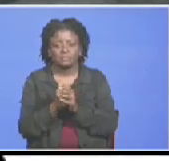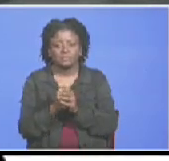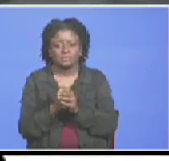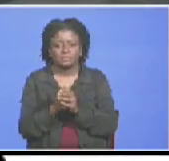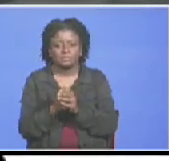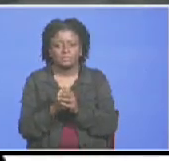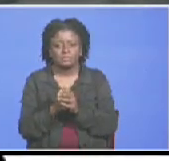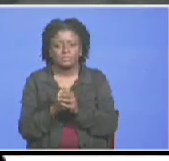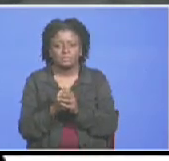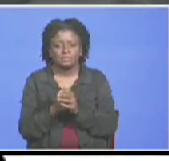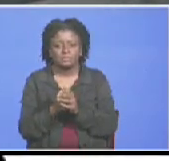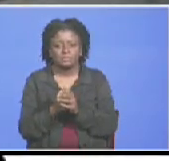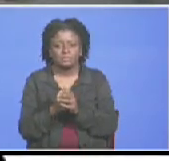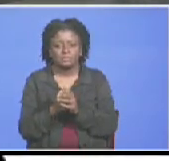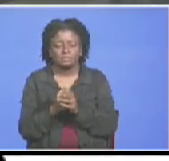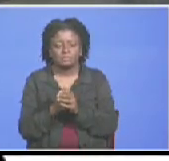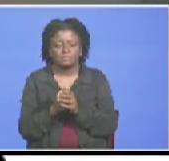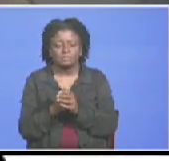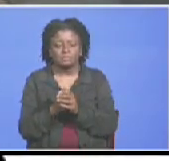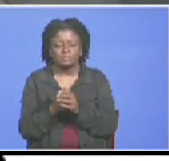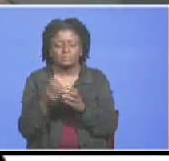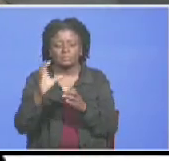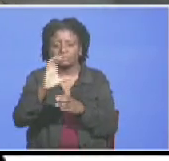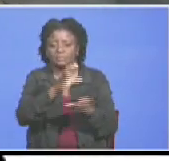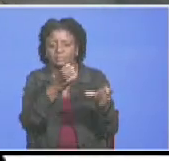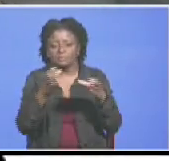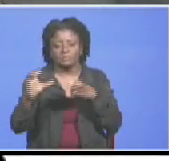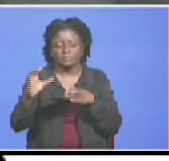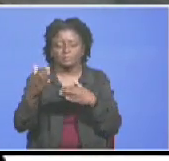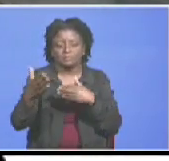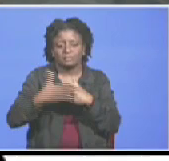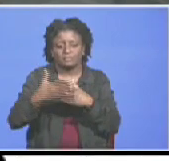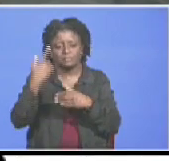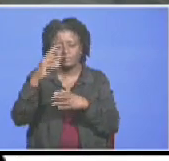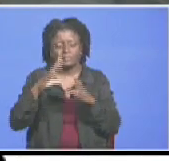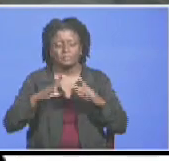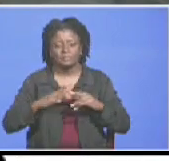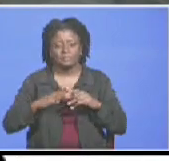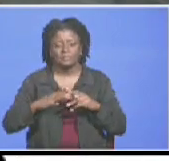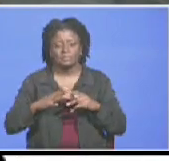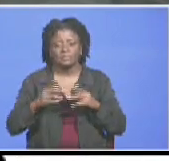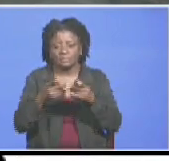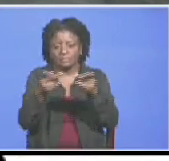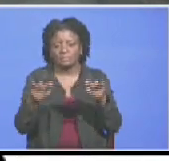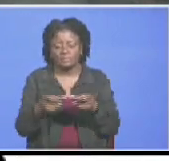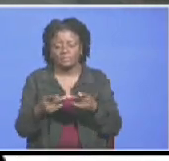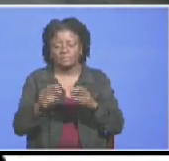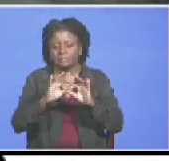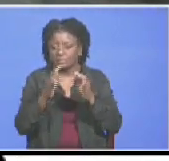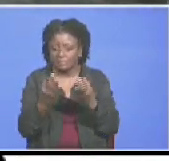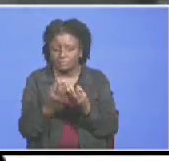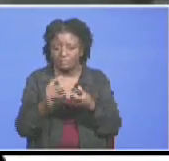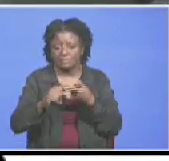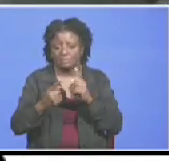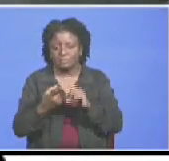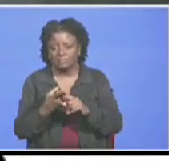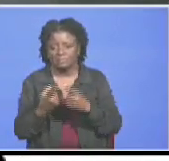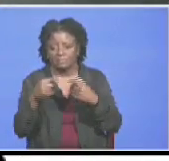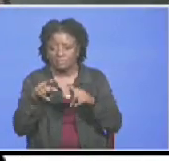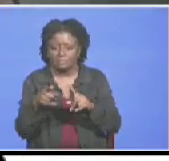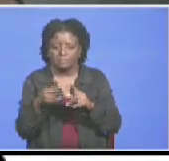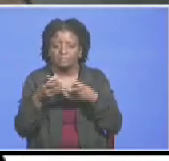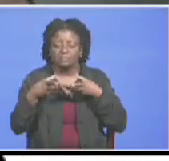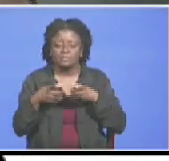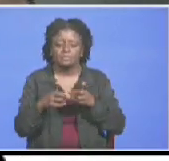Well, the Carnival is back this year for the holidays. A popular seasonal venue is a place where families and groups of friends frequent during the